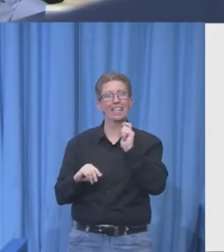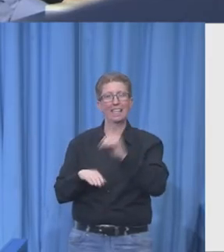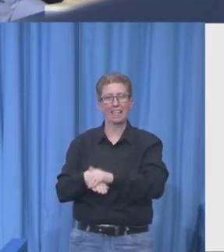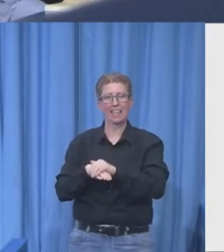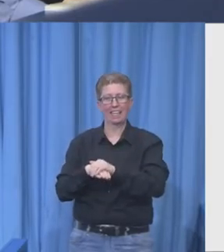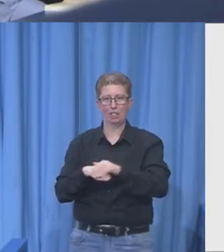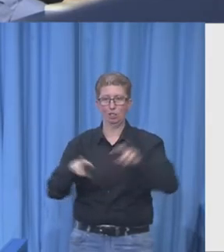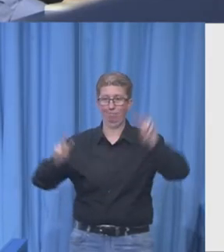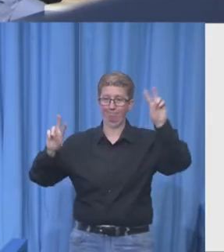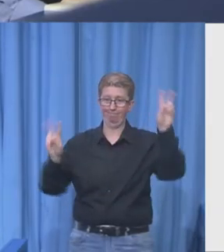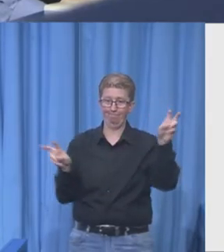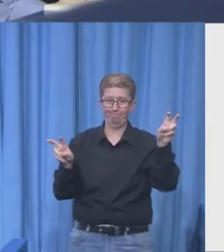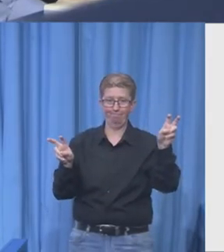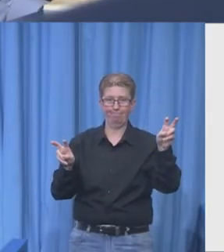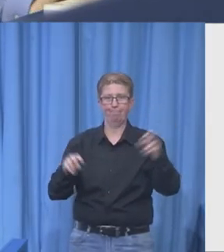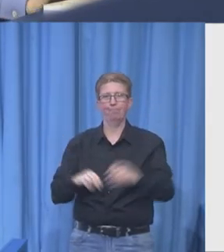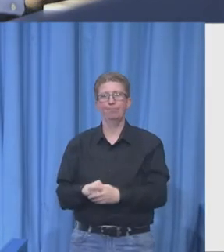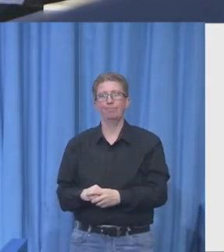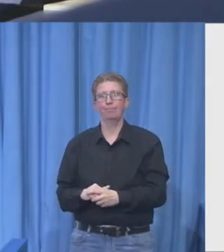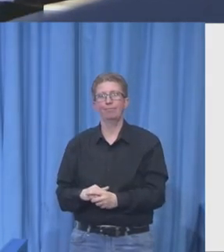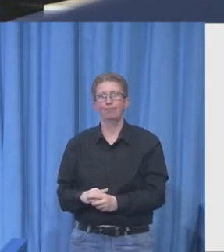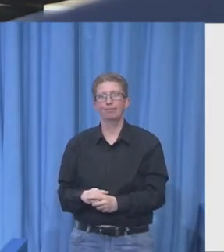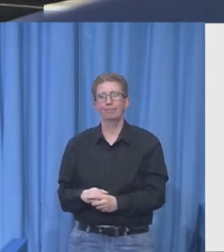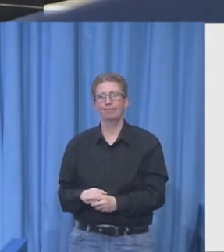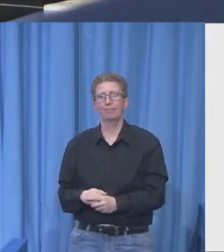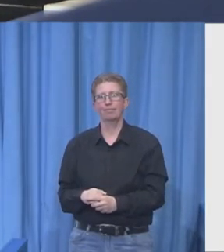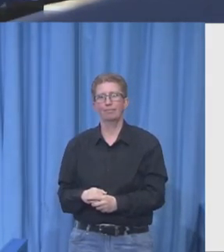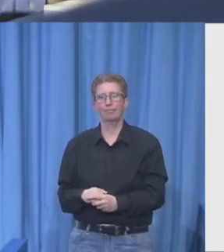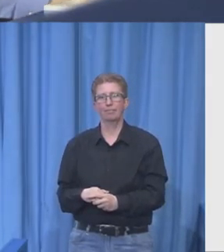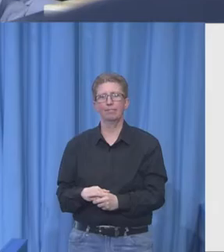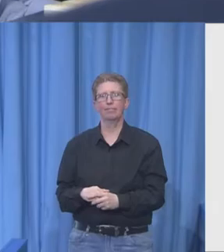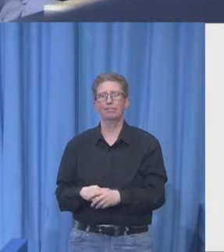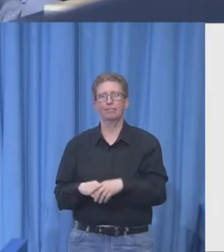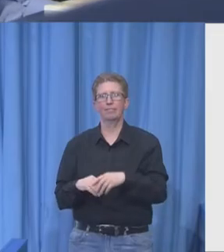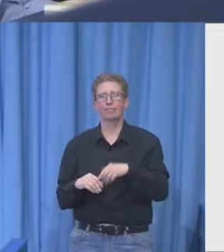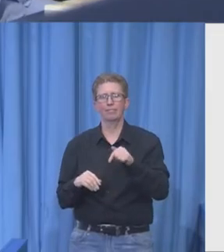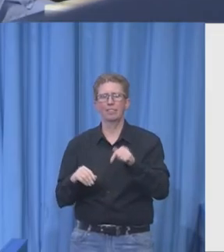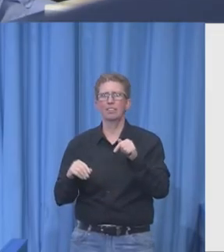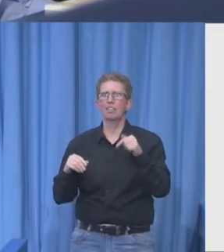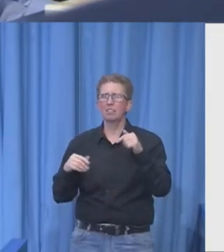in the darkness where I much find the way with my hands," so in this way.